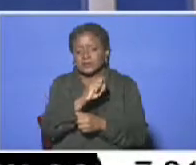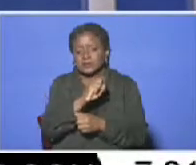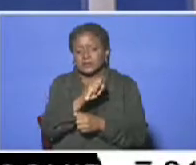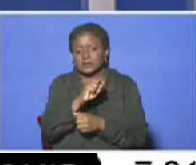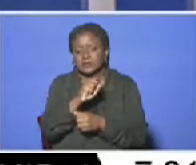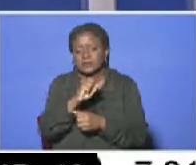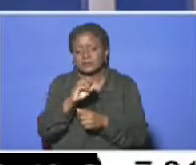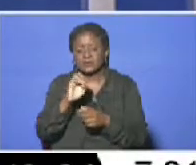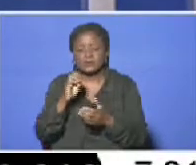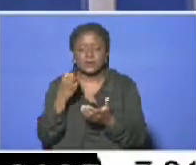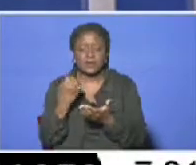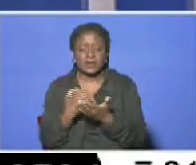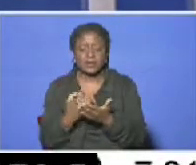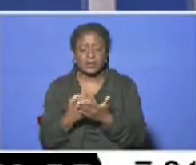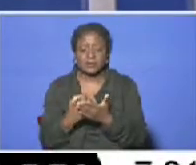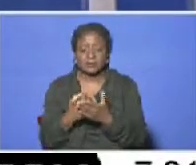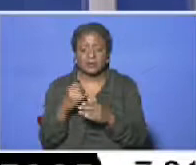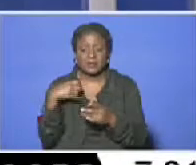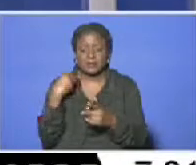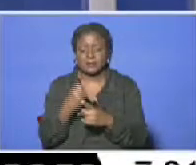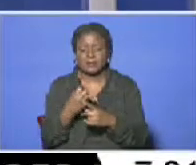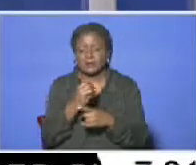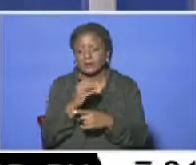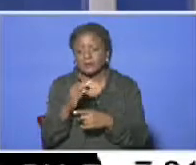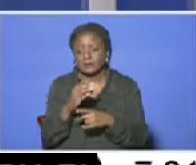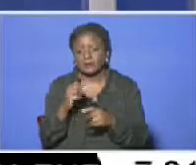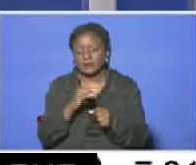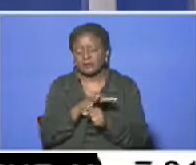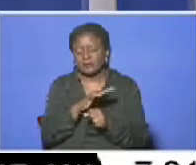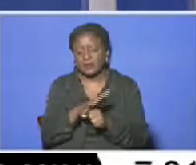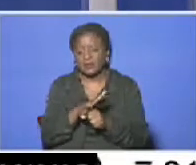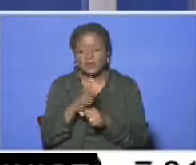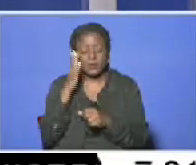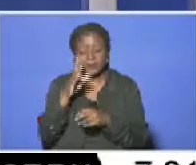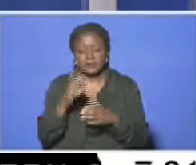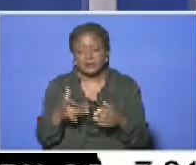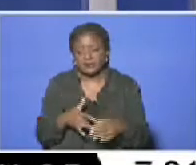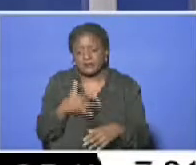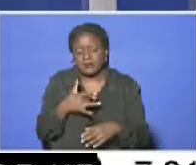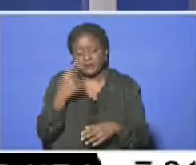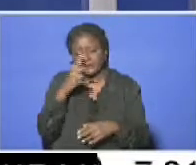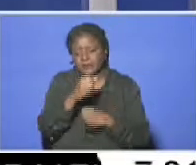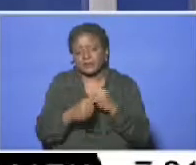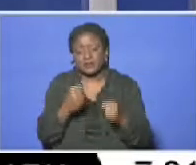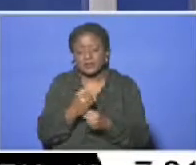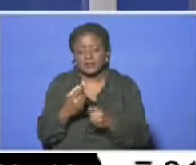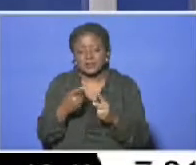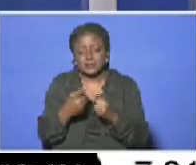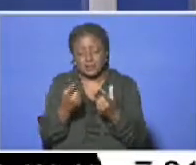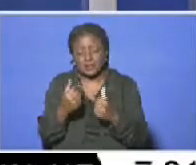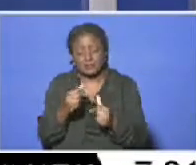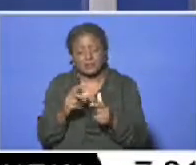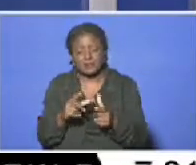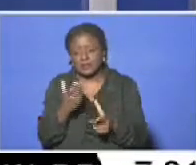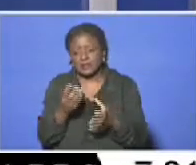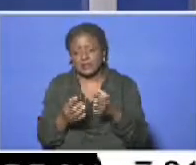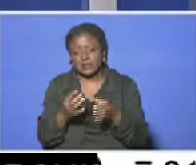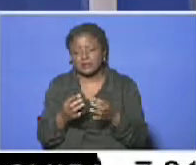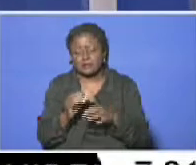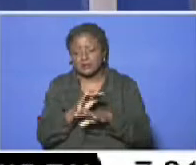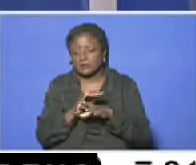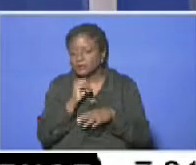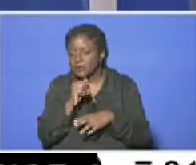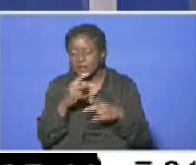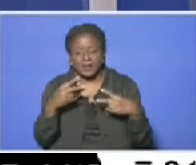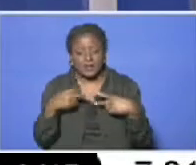pandemic will be felt for years to come unless smart investments in economic, societal, and climate resilience